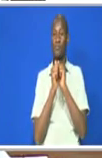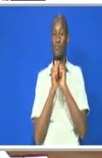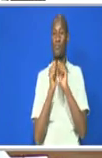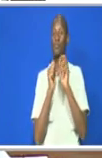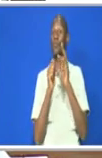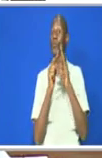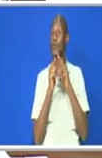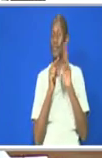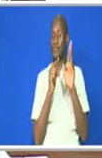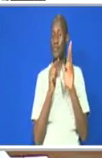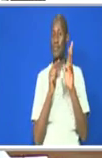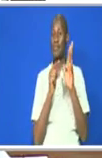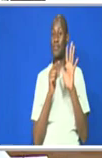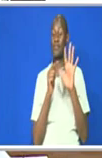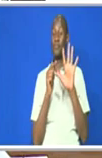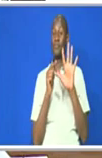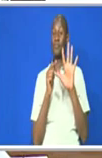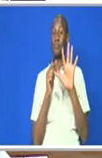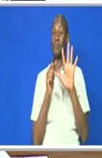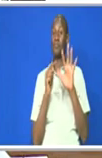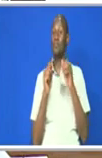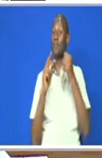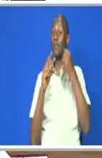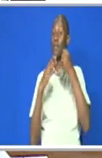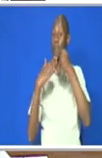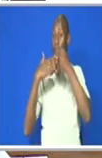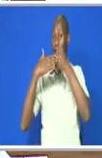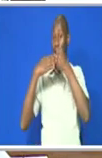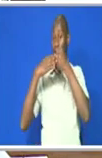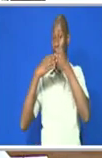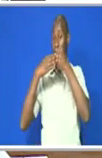So we start from 10, we go 9,